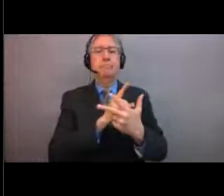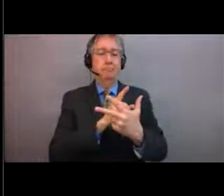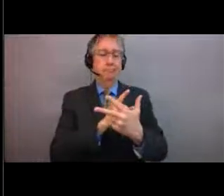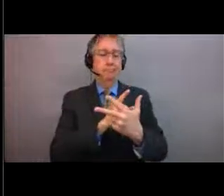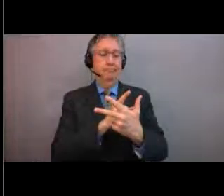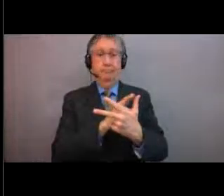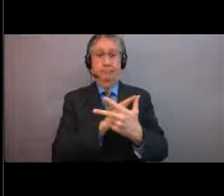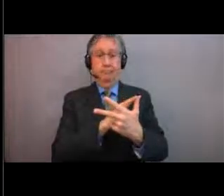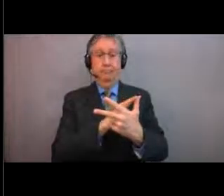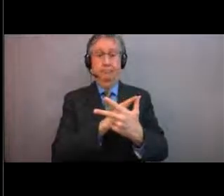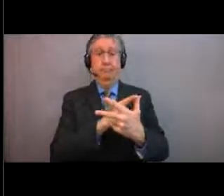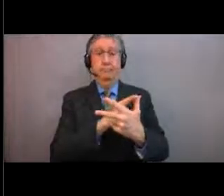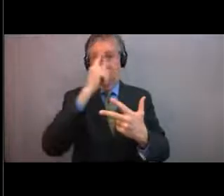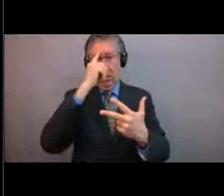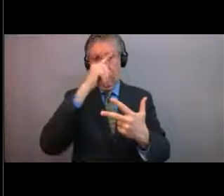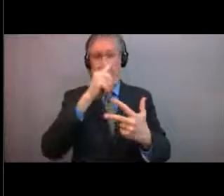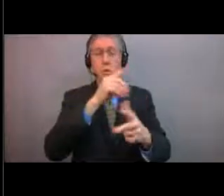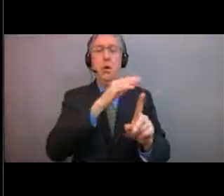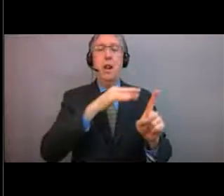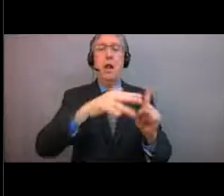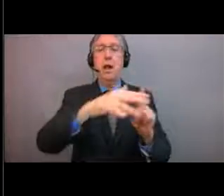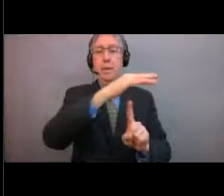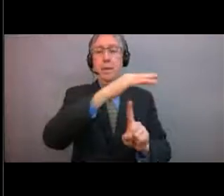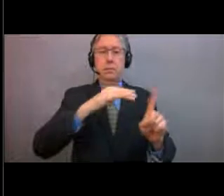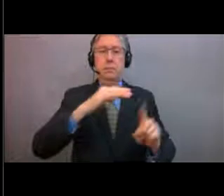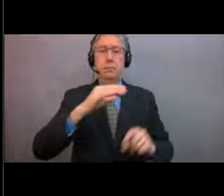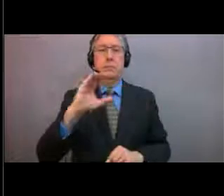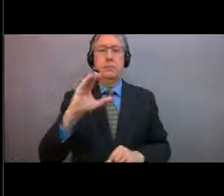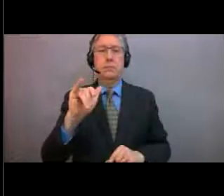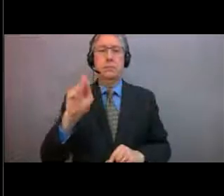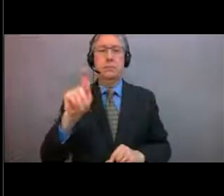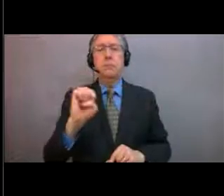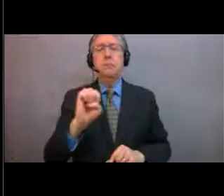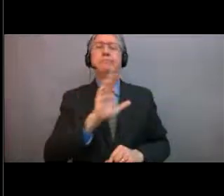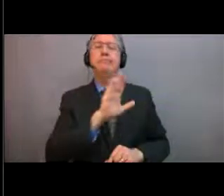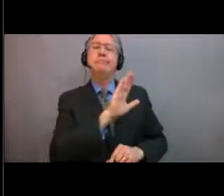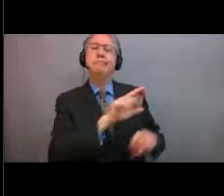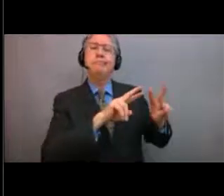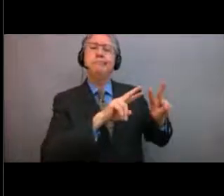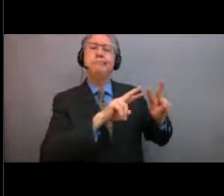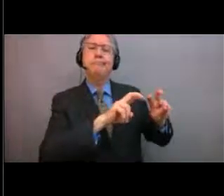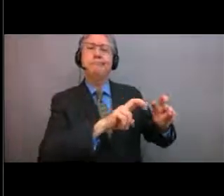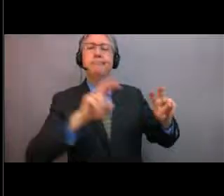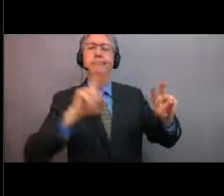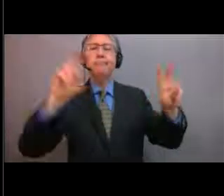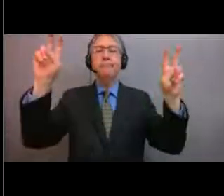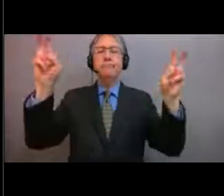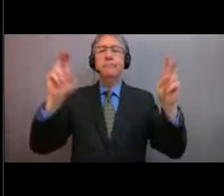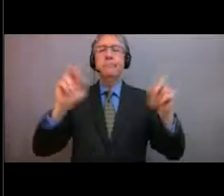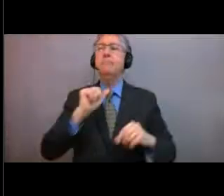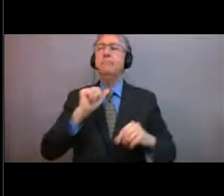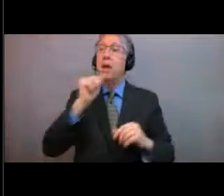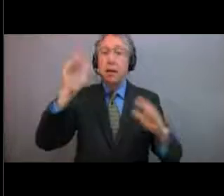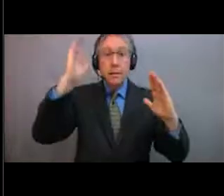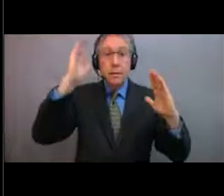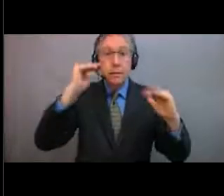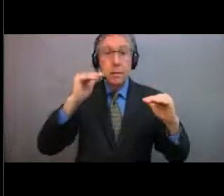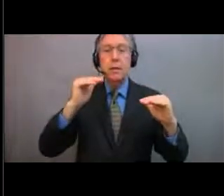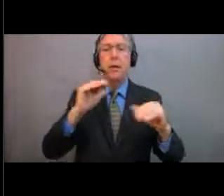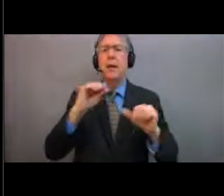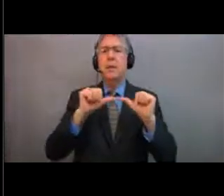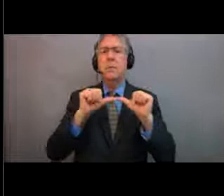be awarded in the climate paper category is for research entitled An Unexpected and